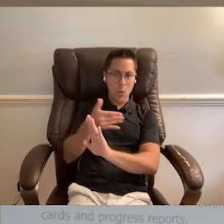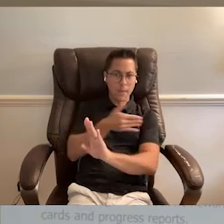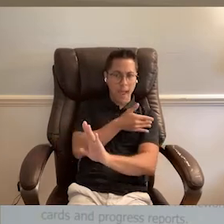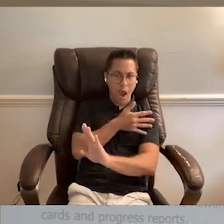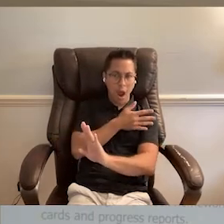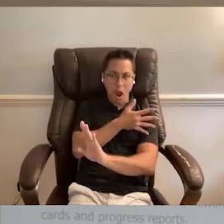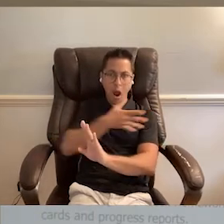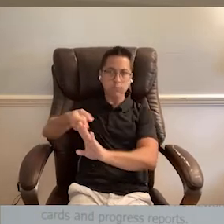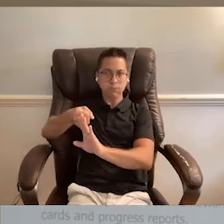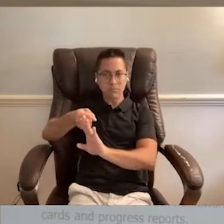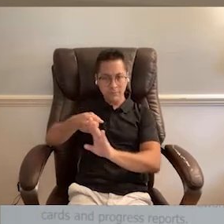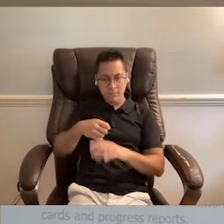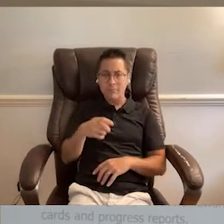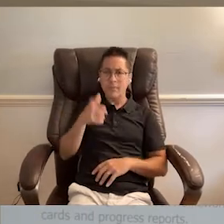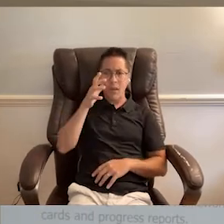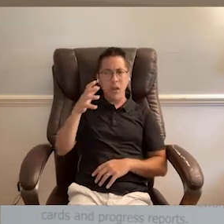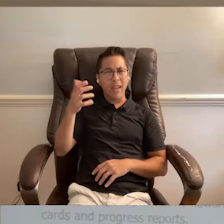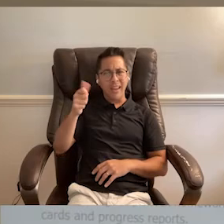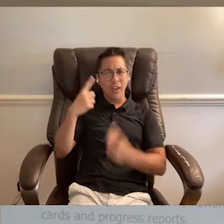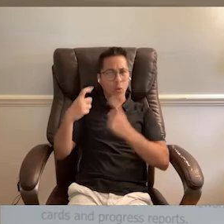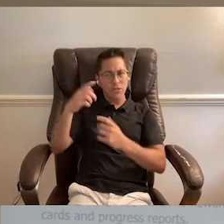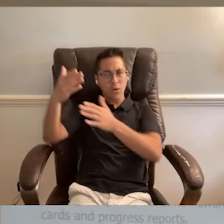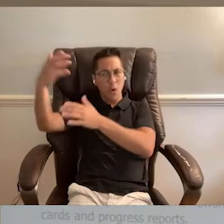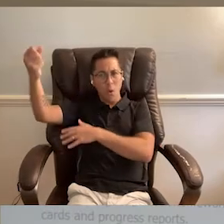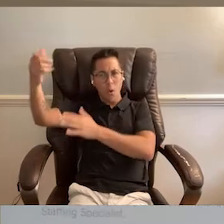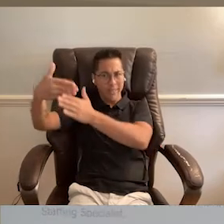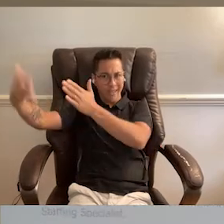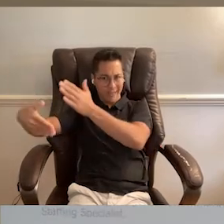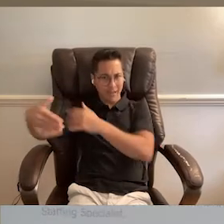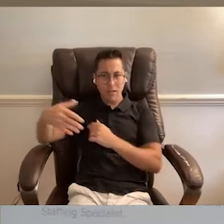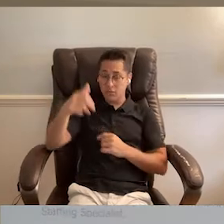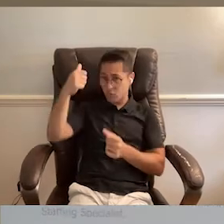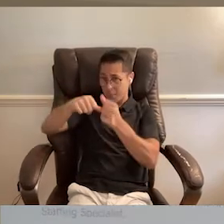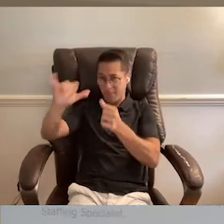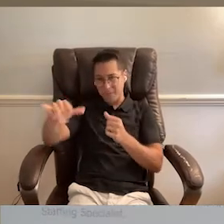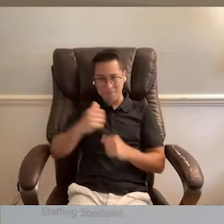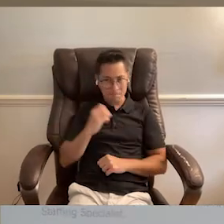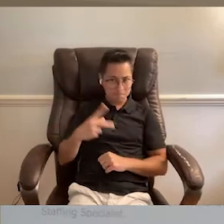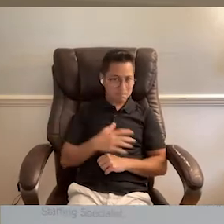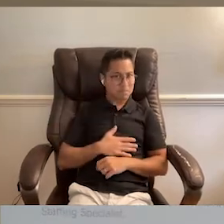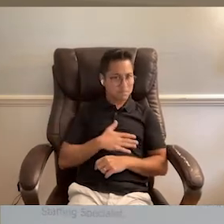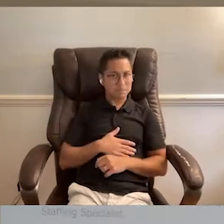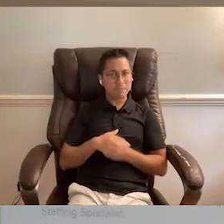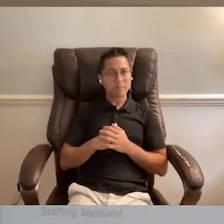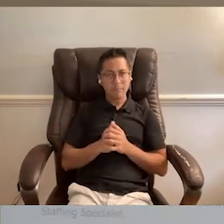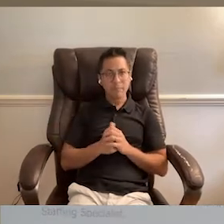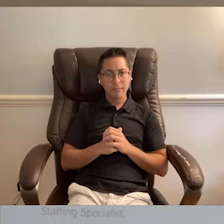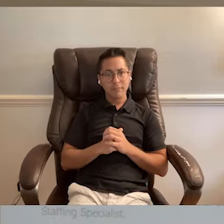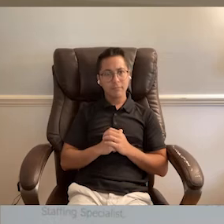because I have a lot to cover, so just want to remember that, okay? Okay,